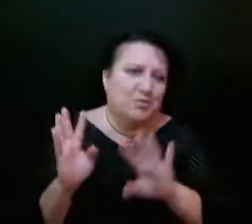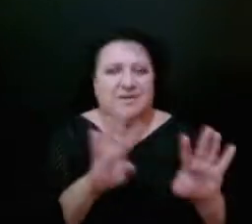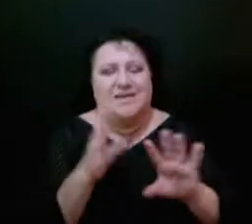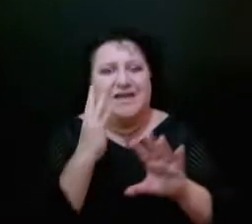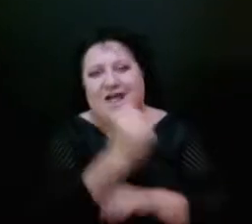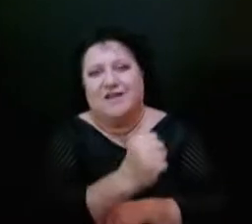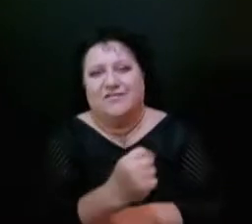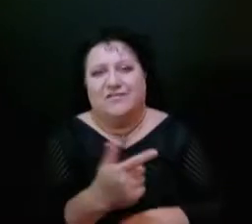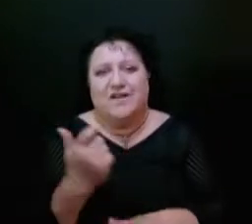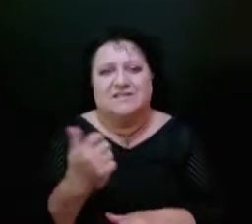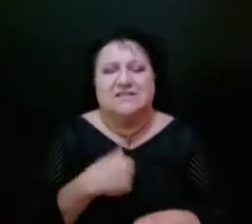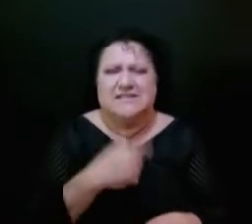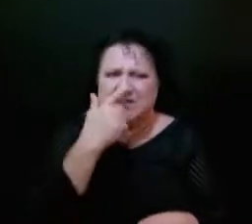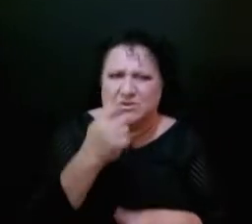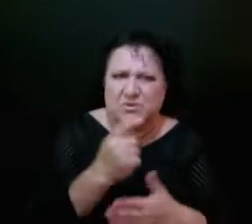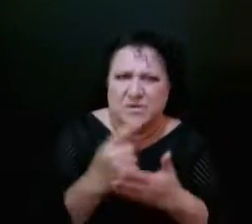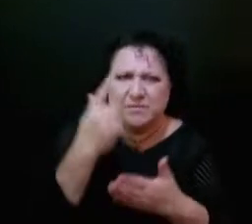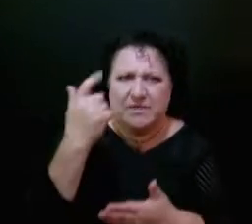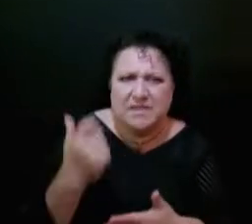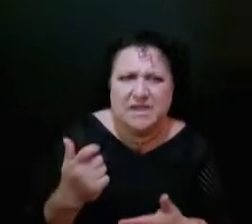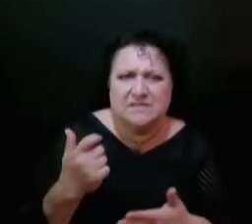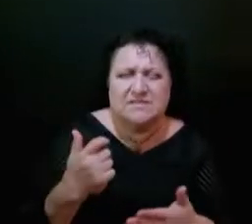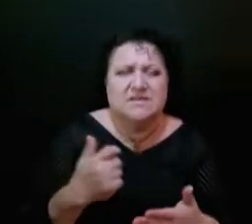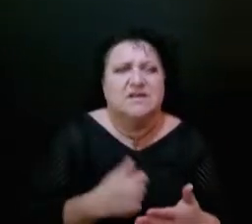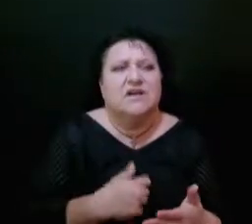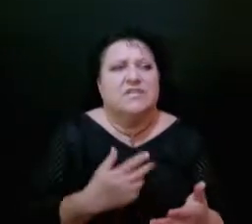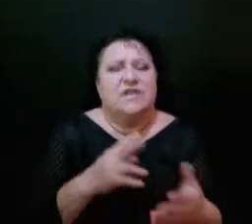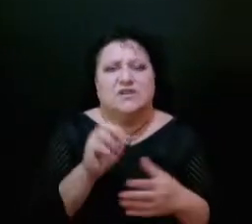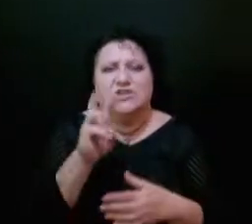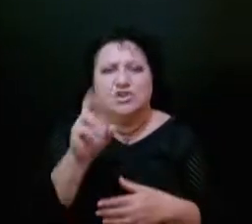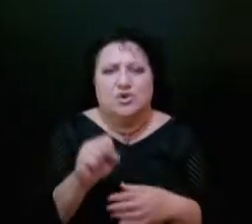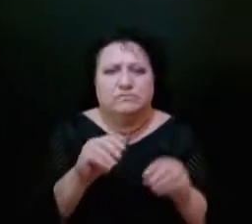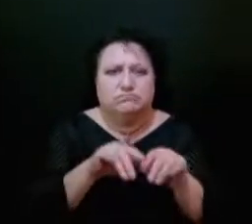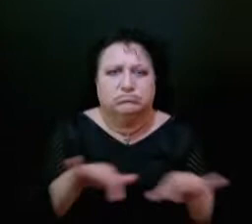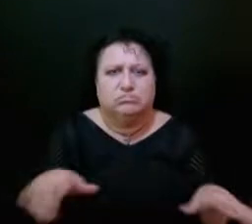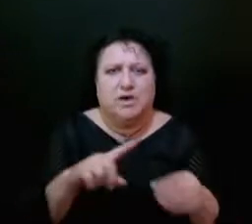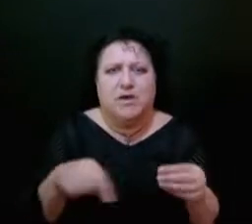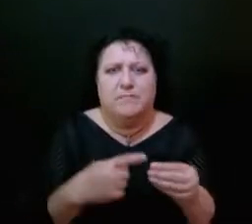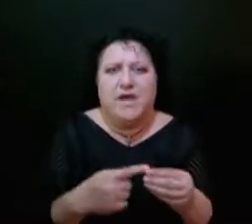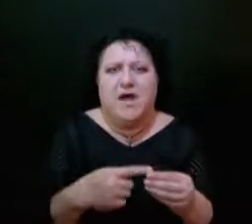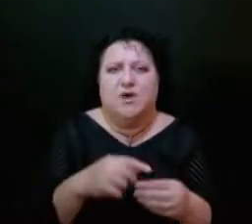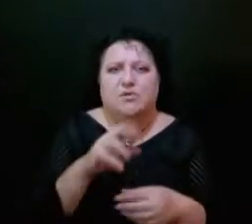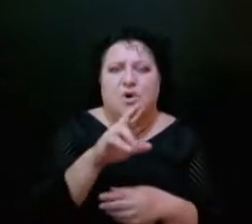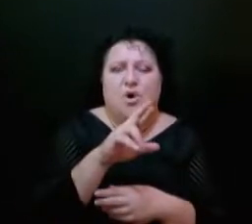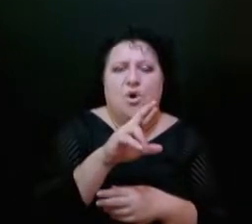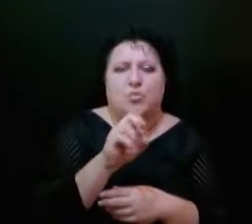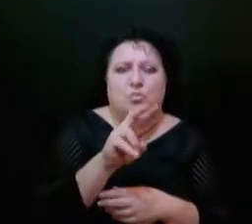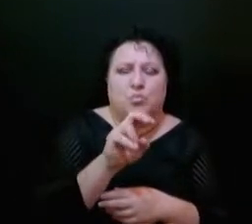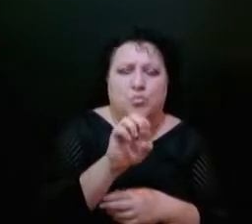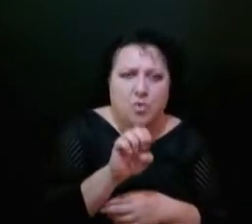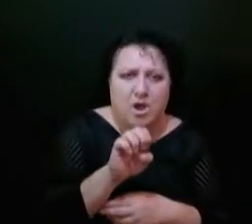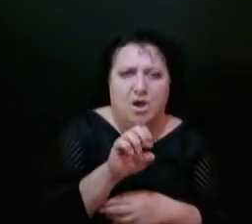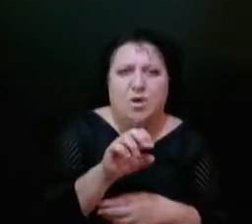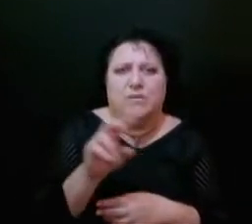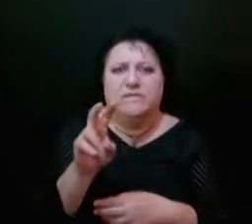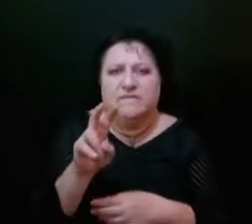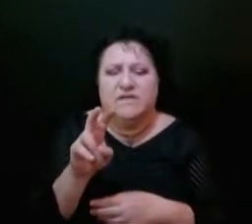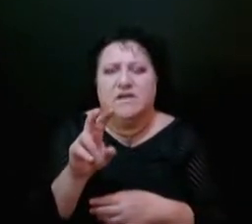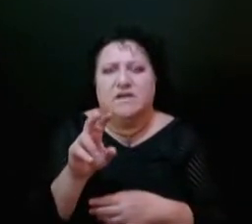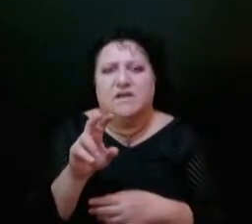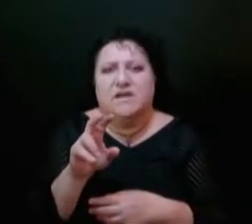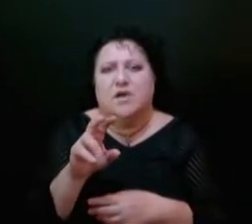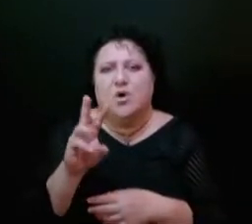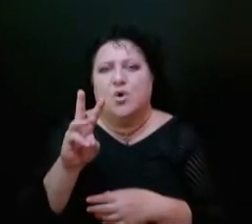News broke about the repeal of Roe v. Wade. And I think a lot of people have a lot of feelings about that. I want you to know we're not tone deaf to that.